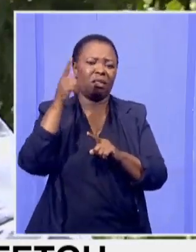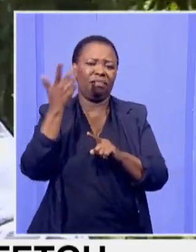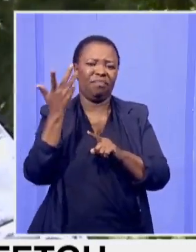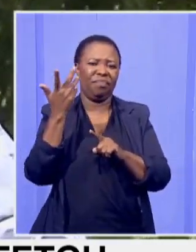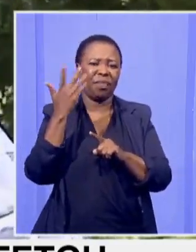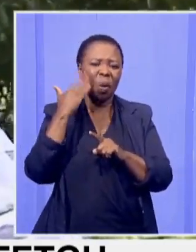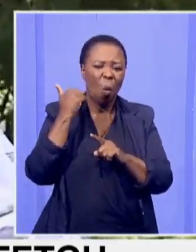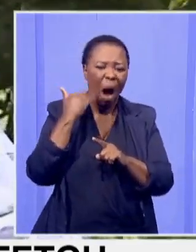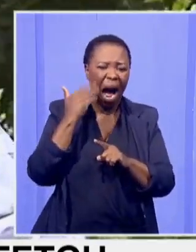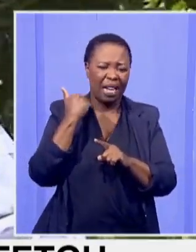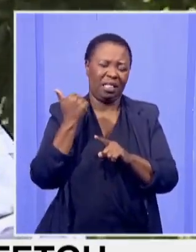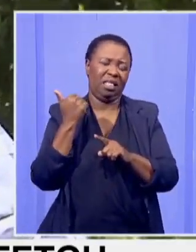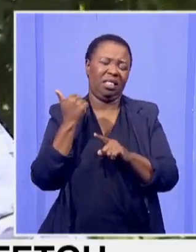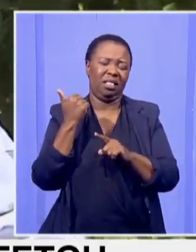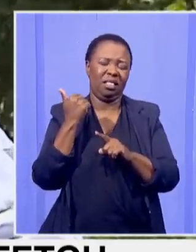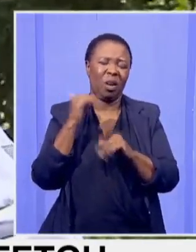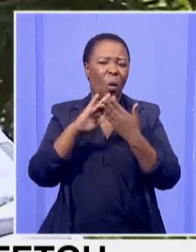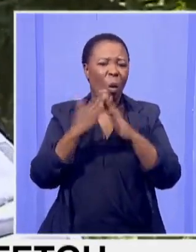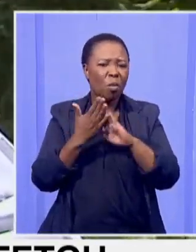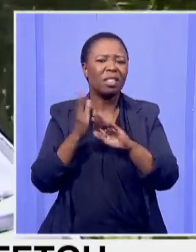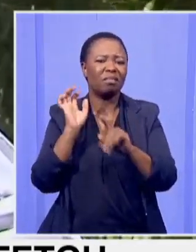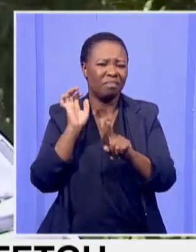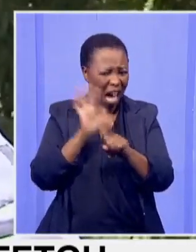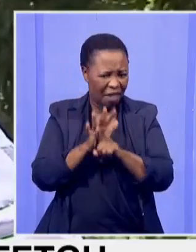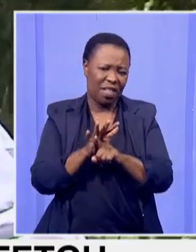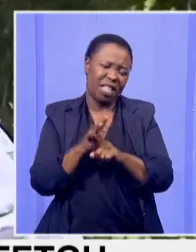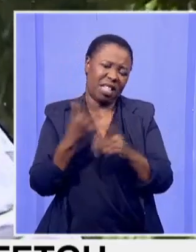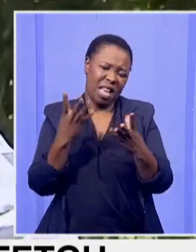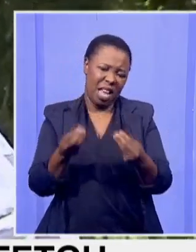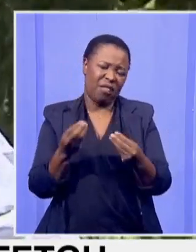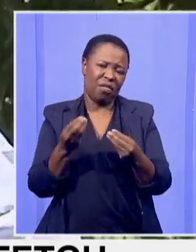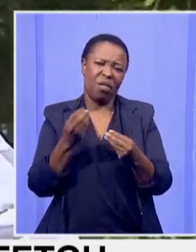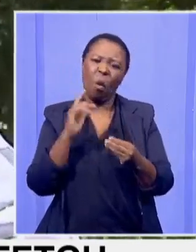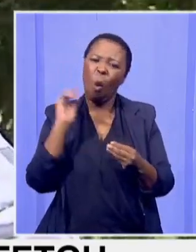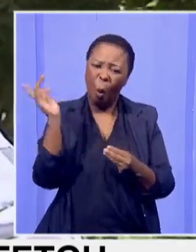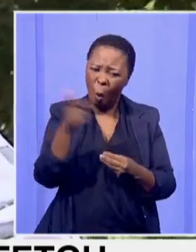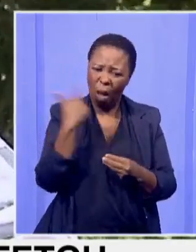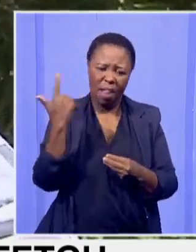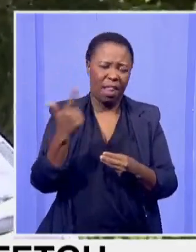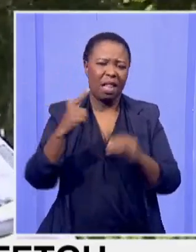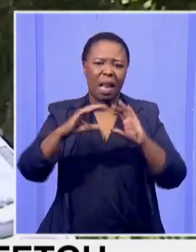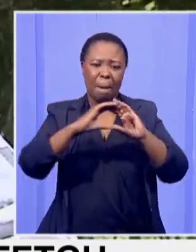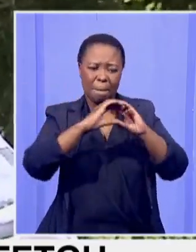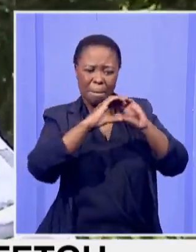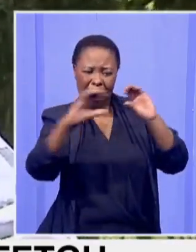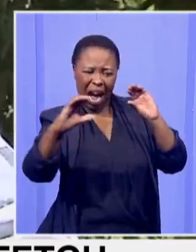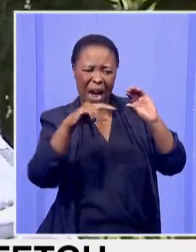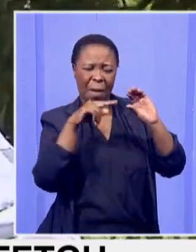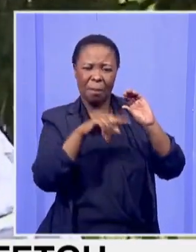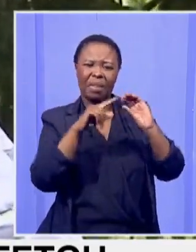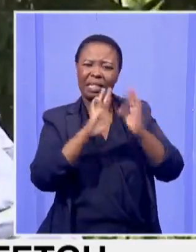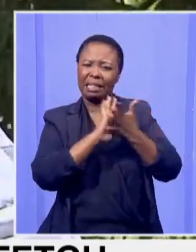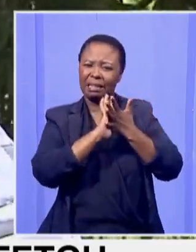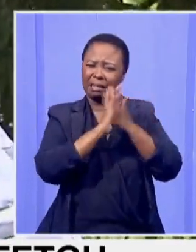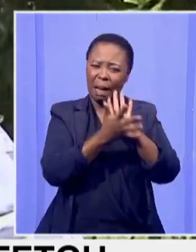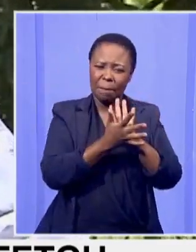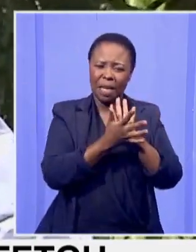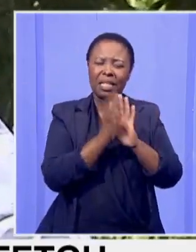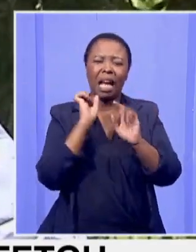are affected by this water shutdown, or rather the damaged pipe, which is currently affected